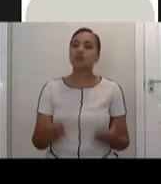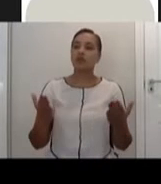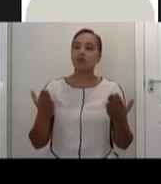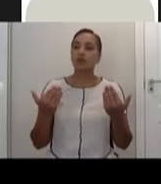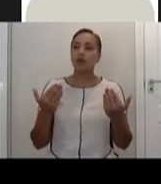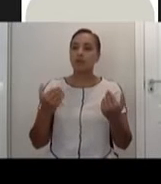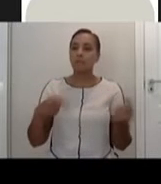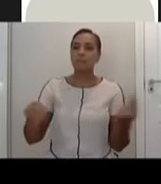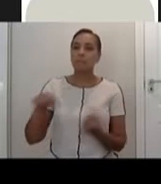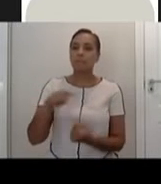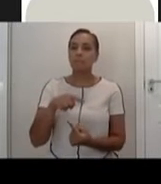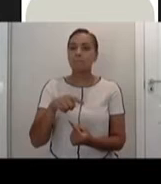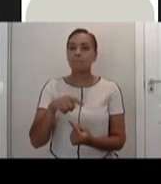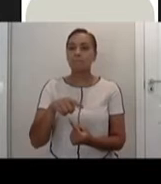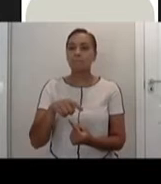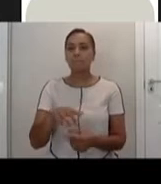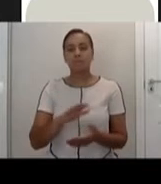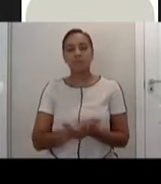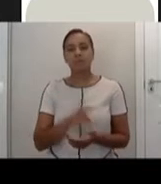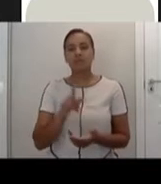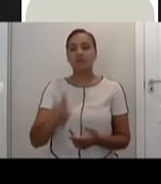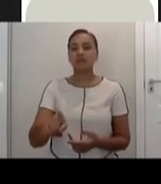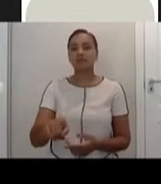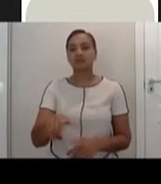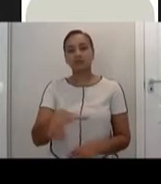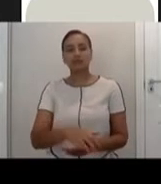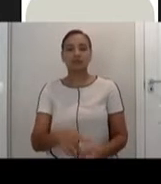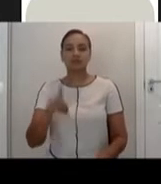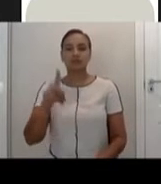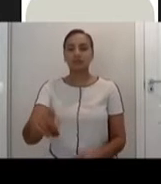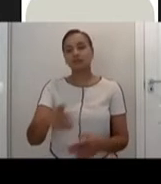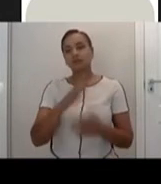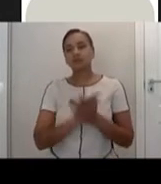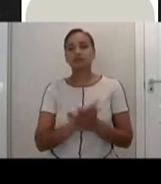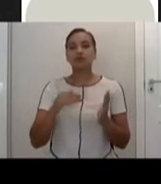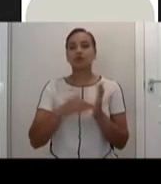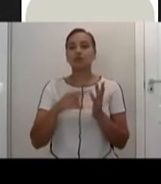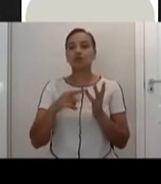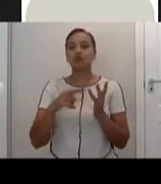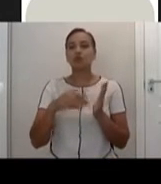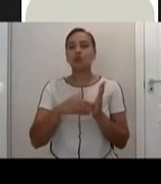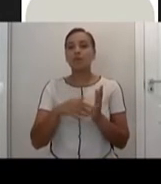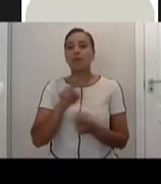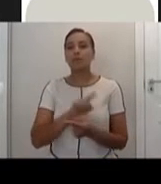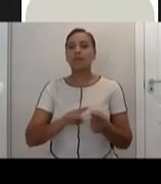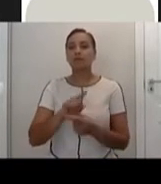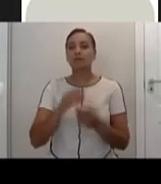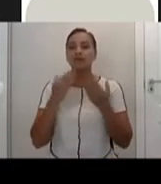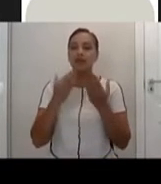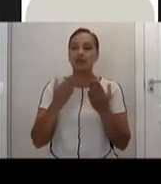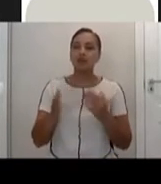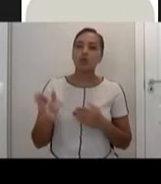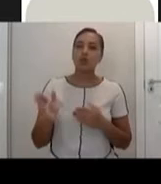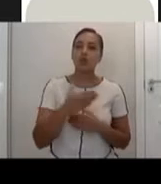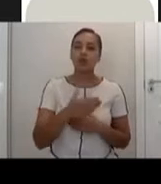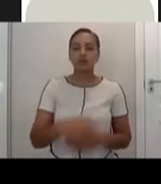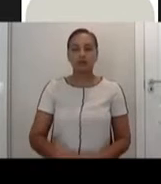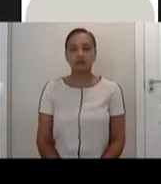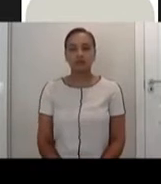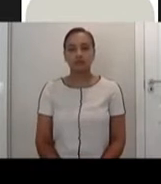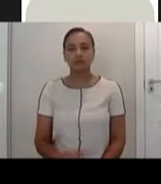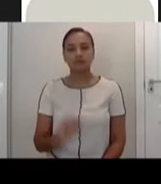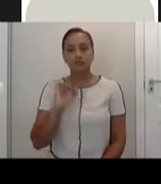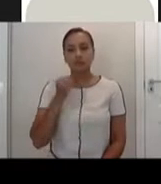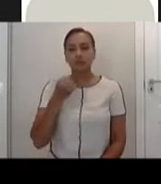everyone to this virtual call with Healthwatch Enfield and Public Health. So thank you, team. I will do some really